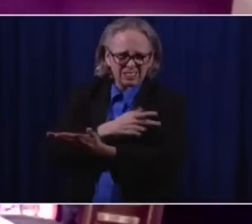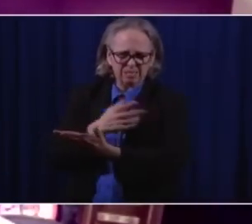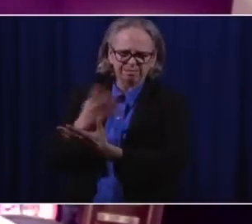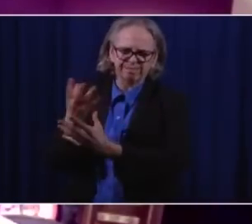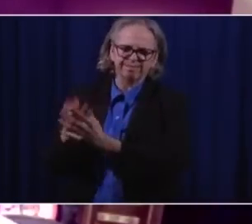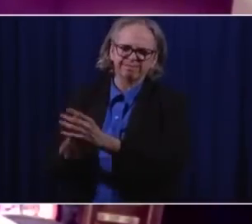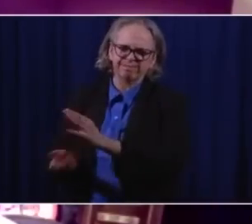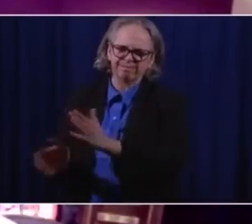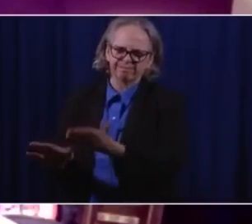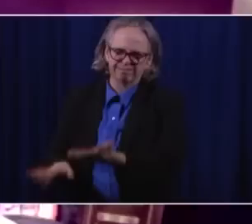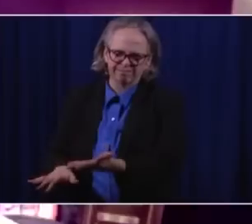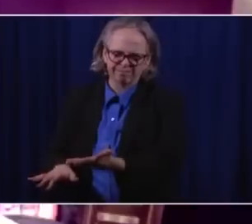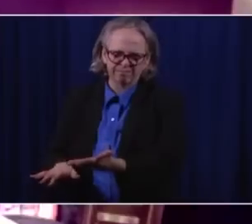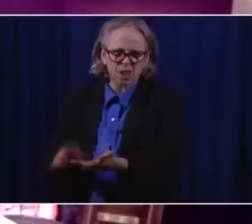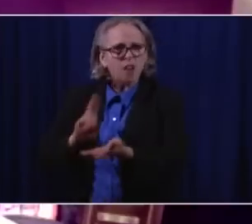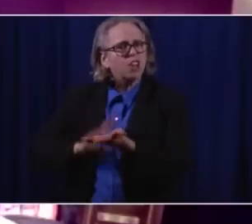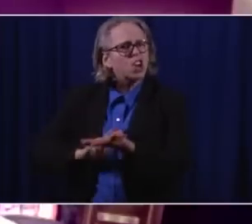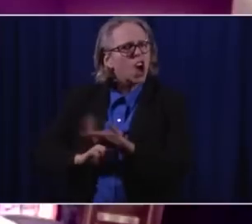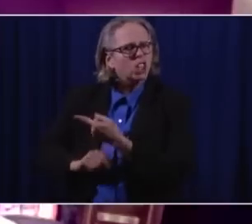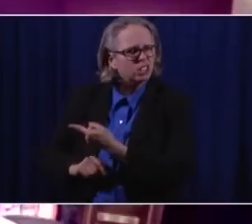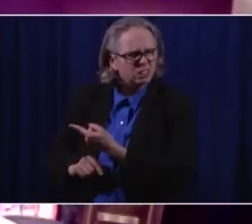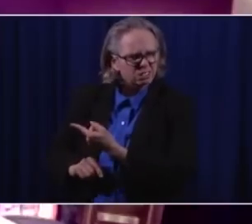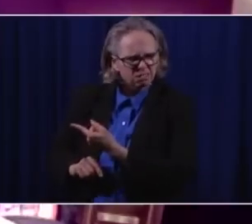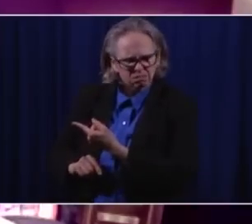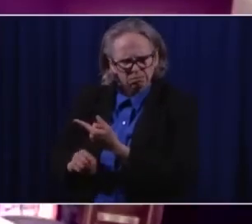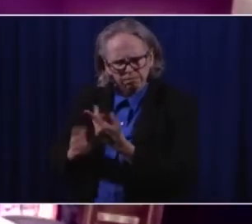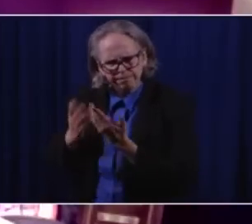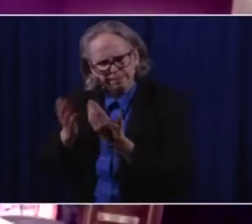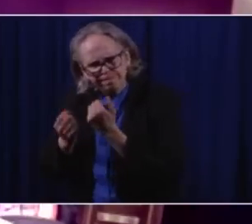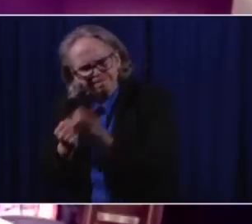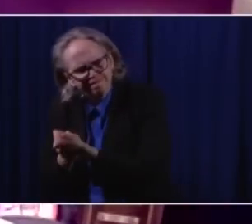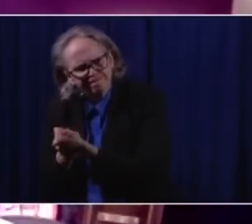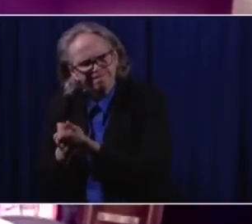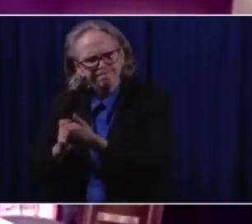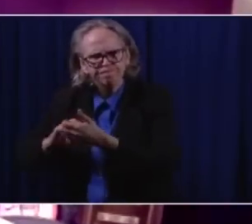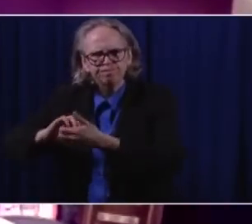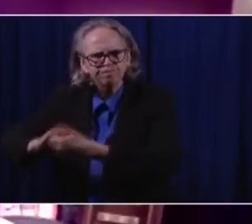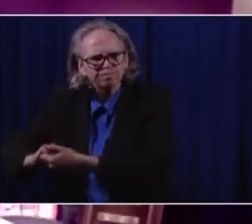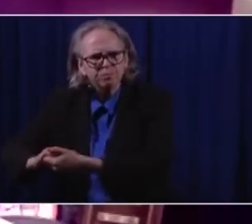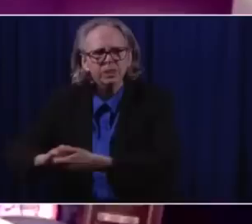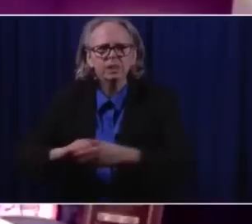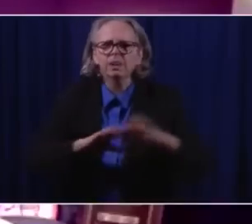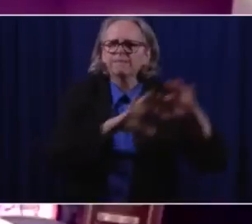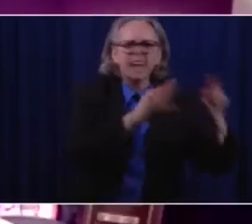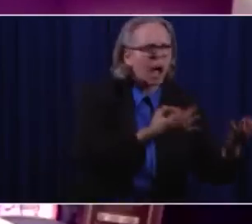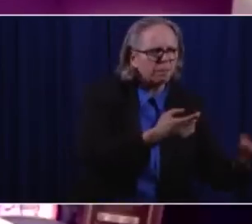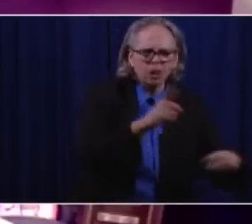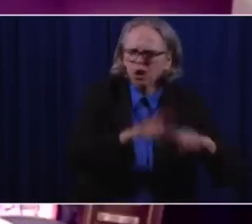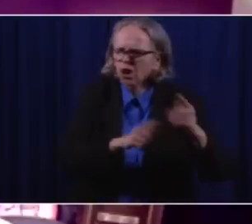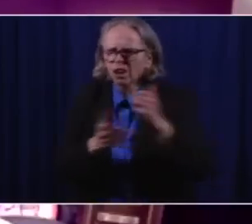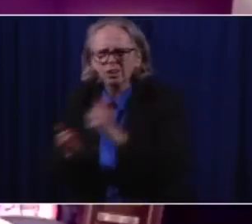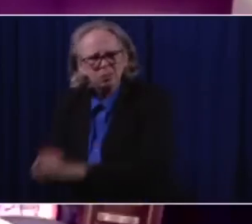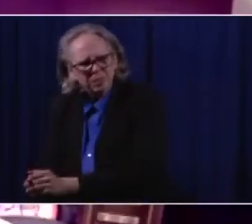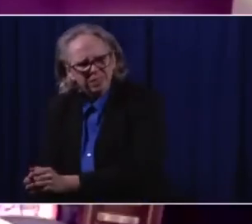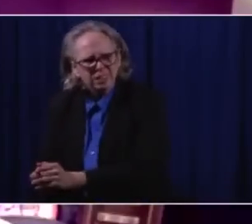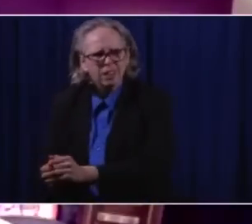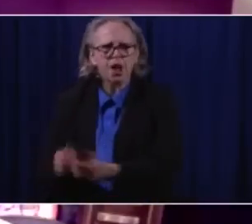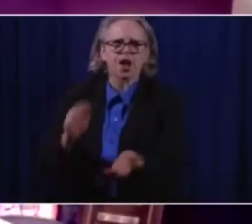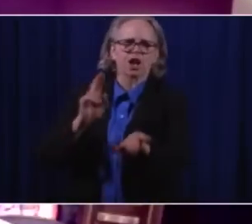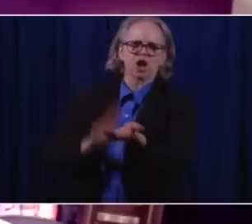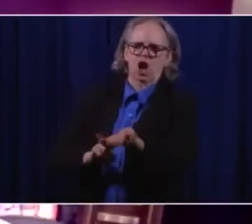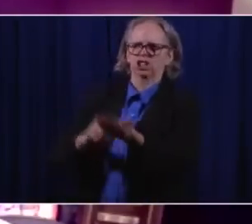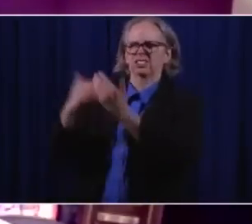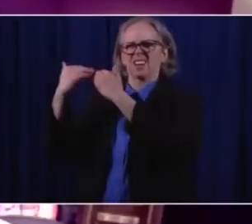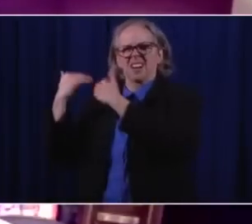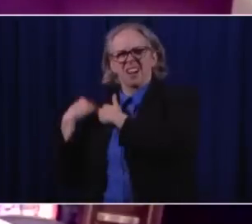do. A gentleman who had no family, alone in a hospital room, and here's a nurse taking care of him for